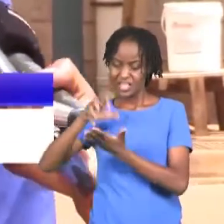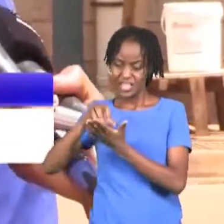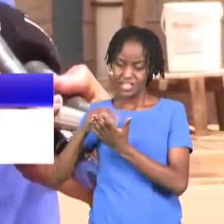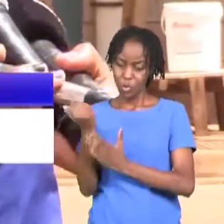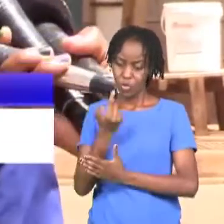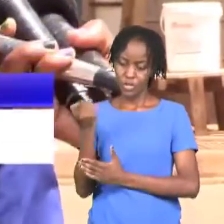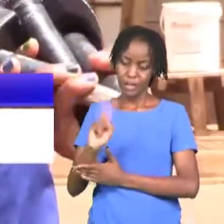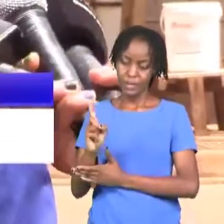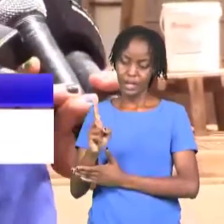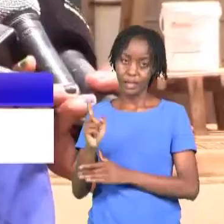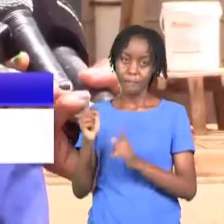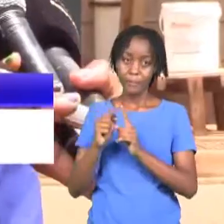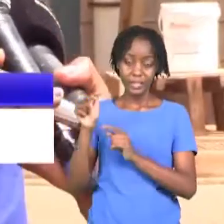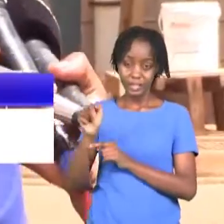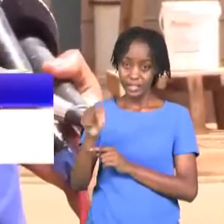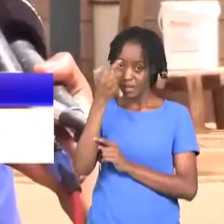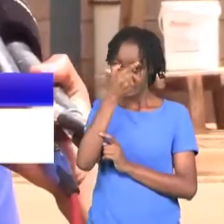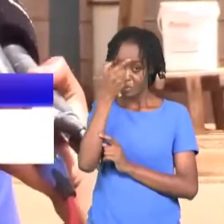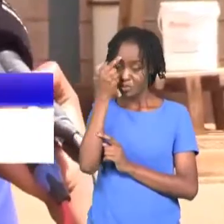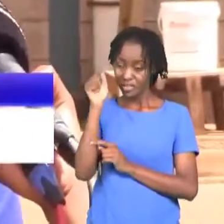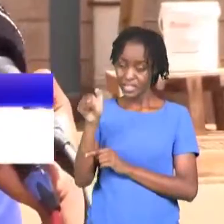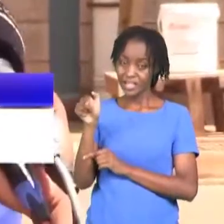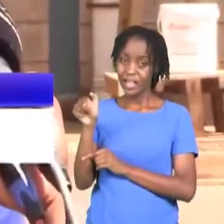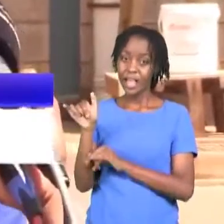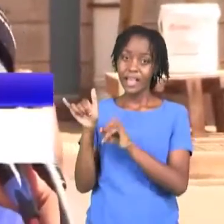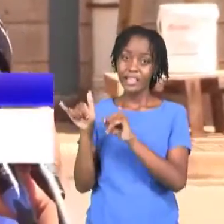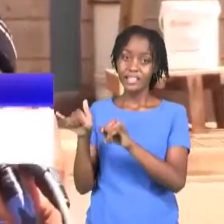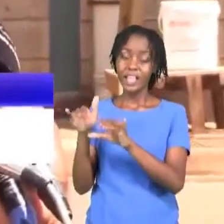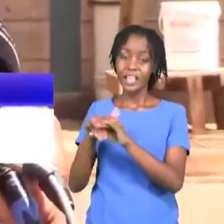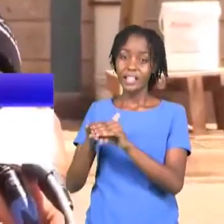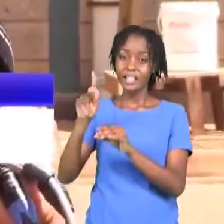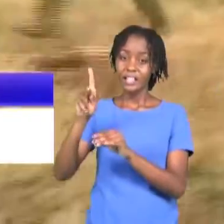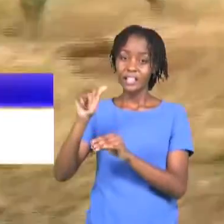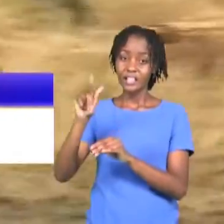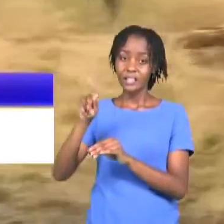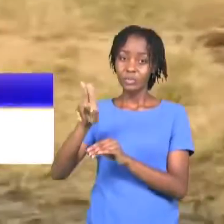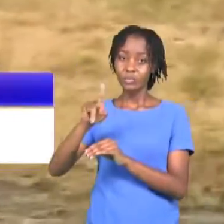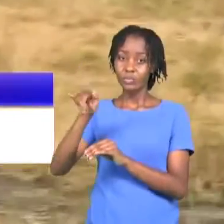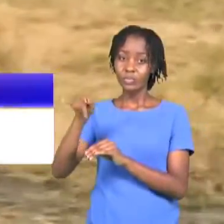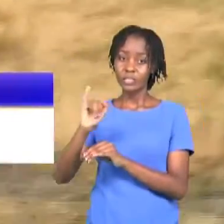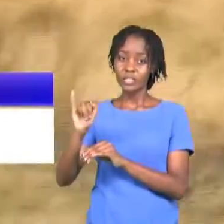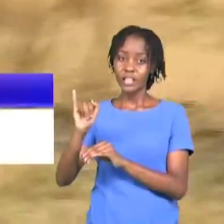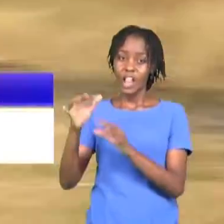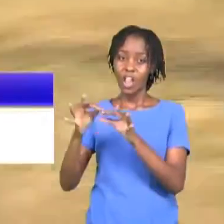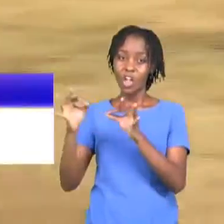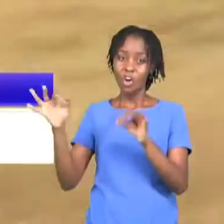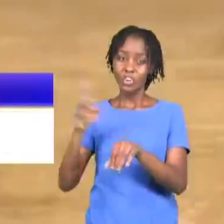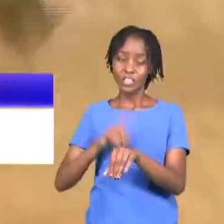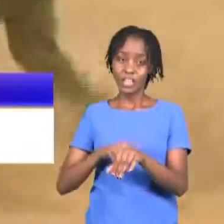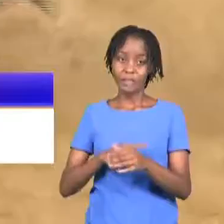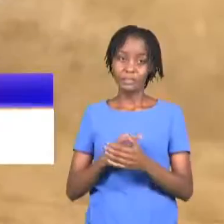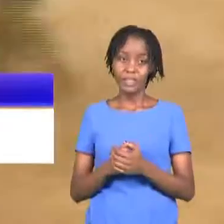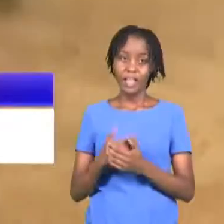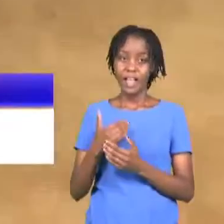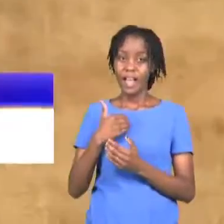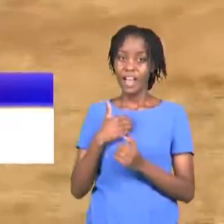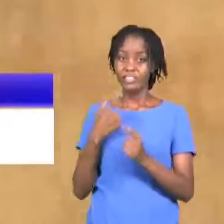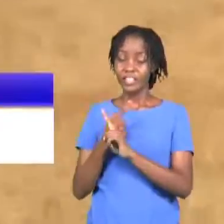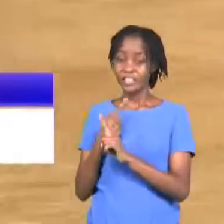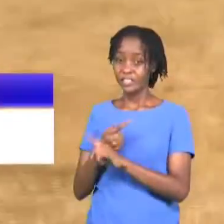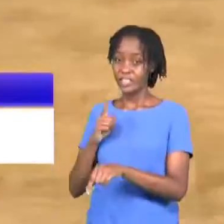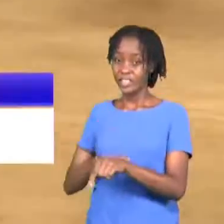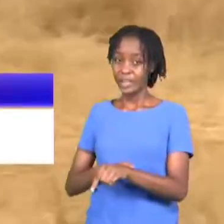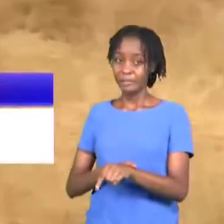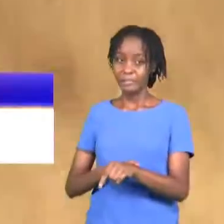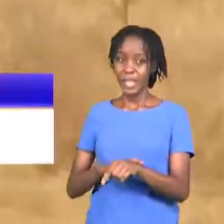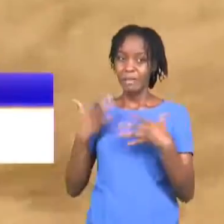but this is something that exists in KAKUZI and has existed for a long time. Despite several allegations raised against the